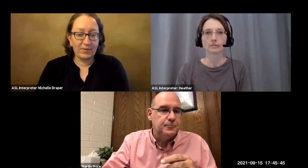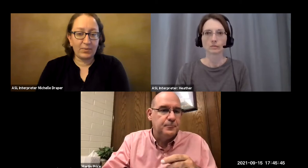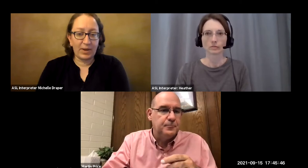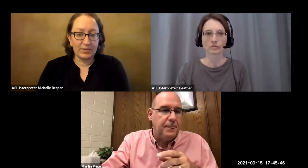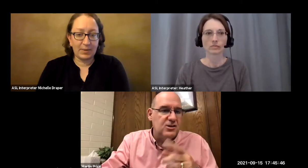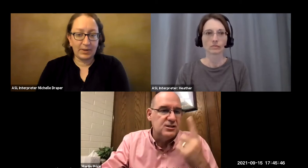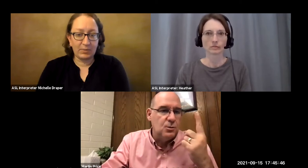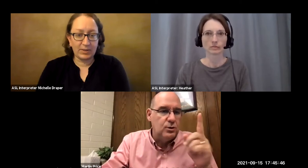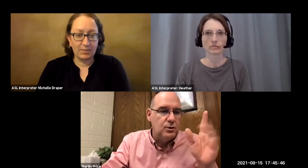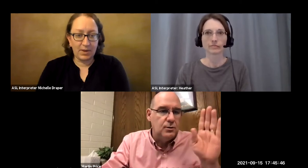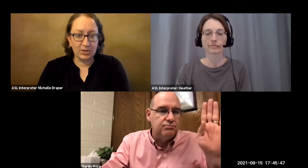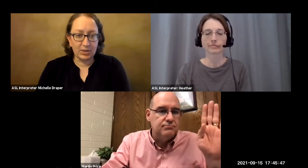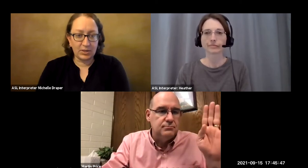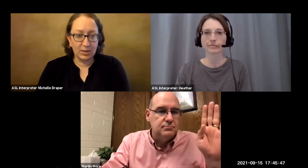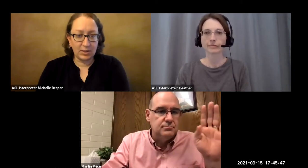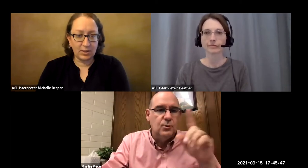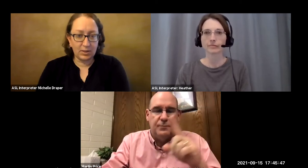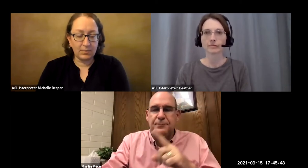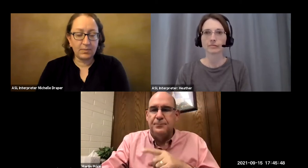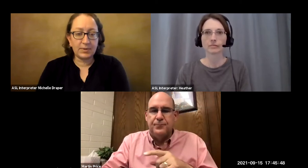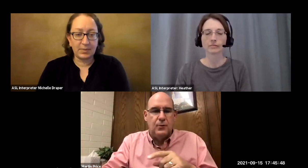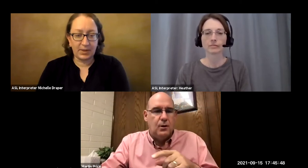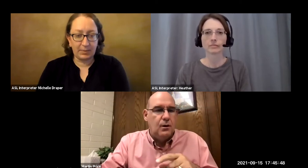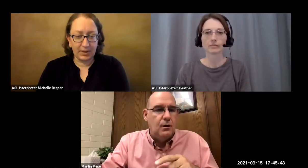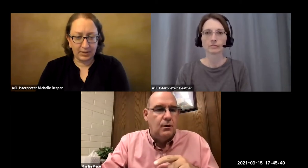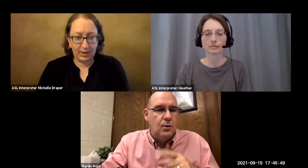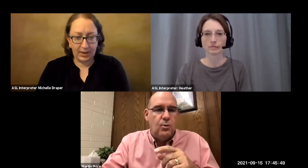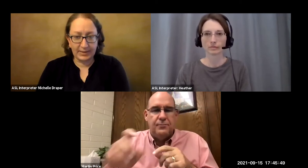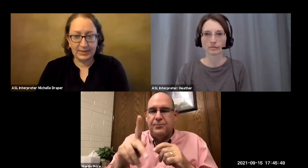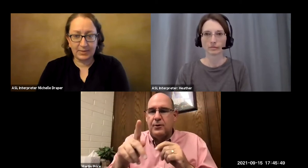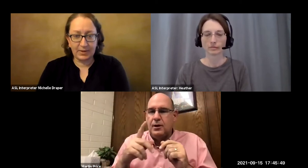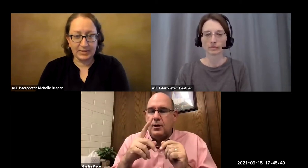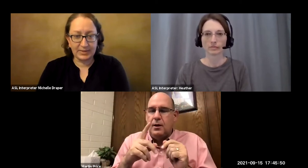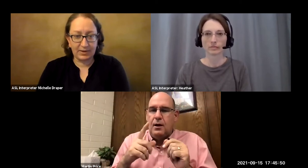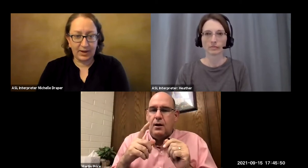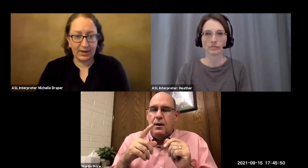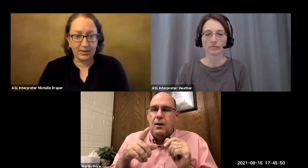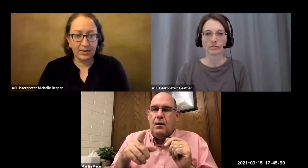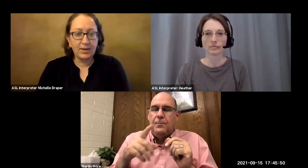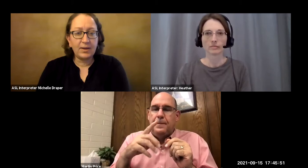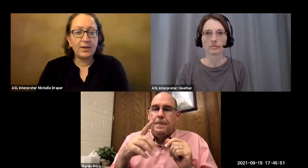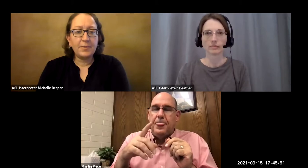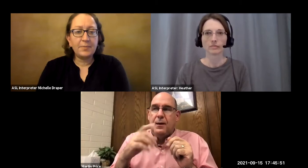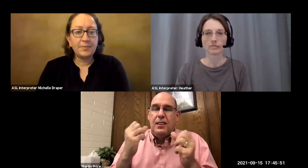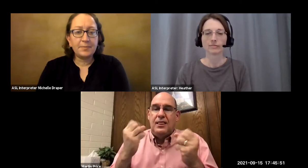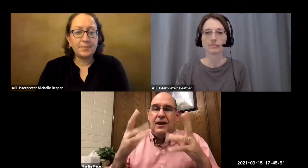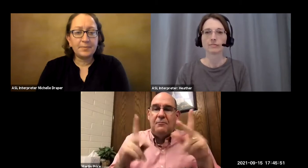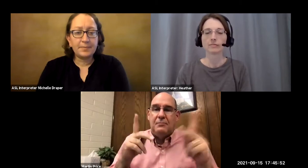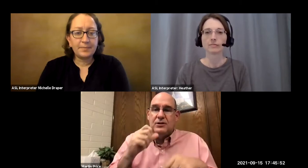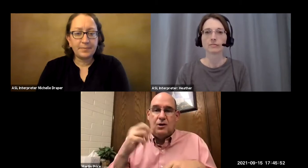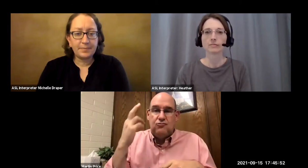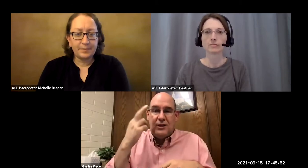before we have the round table, I did want to mention something, but I see somebody raising their hand.